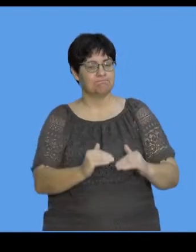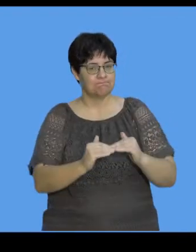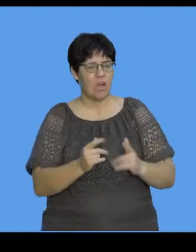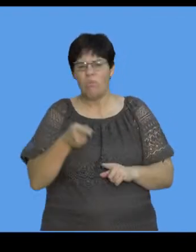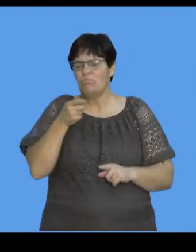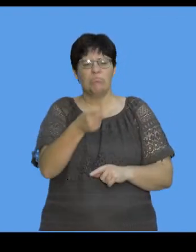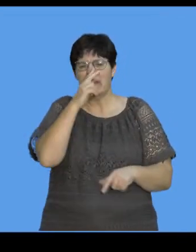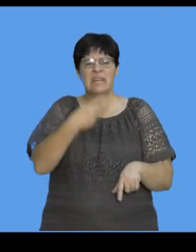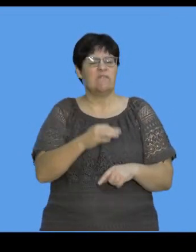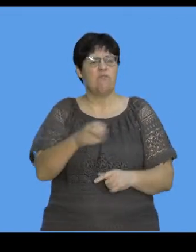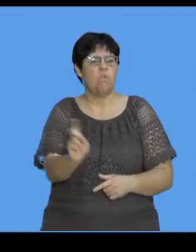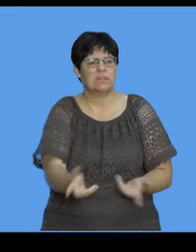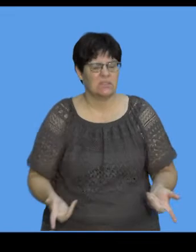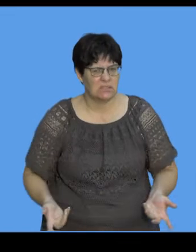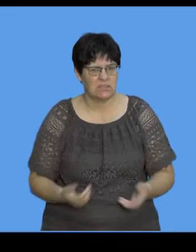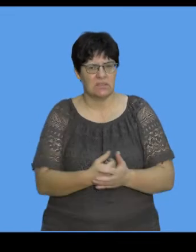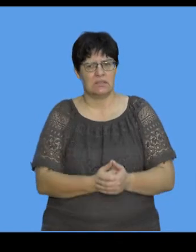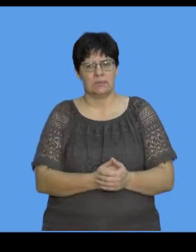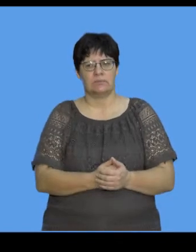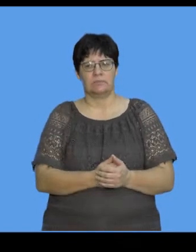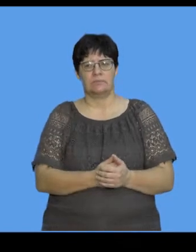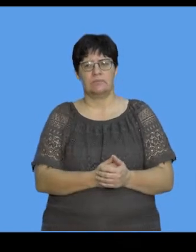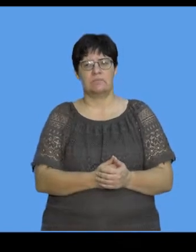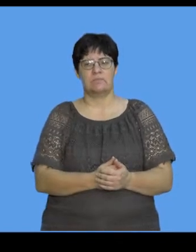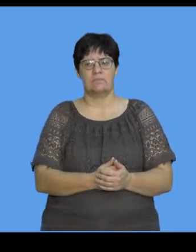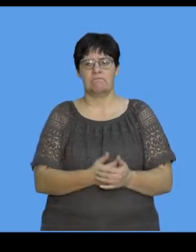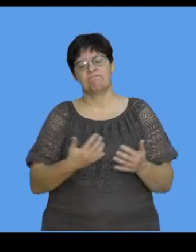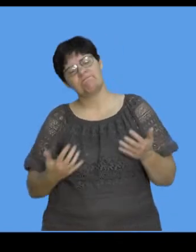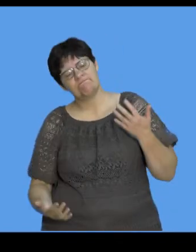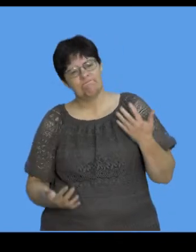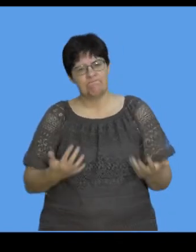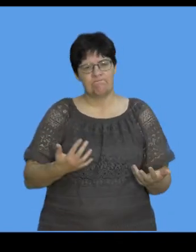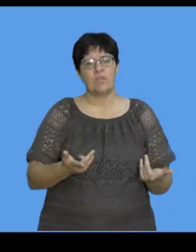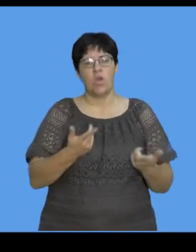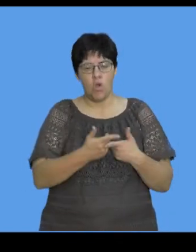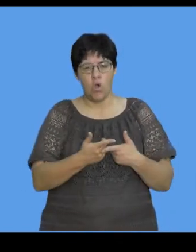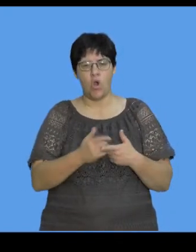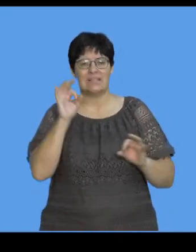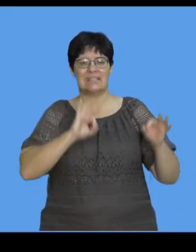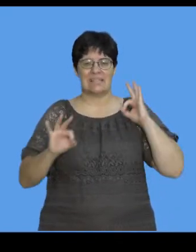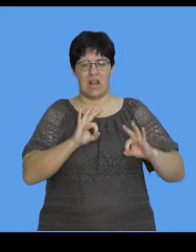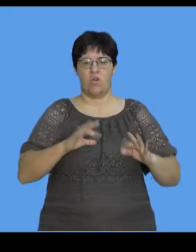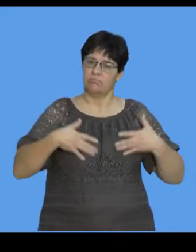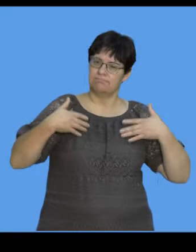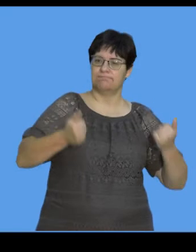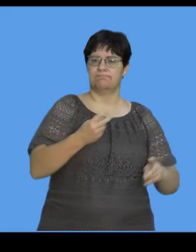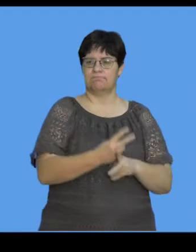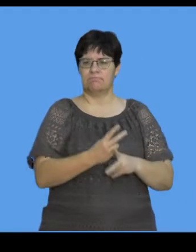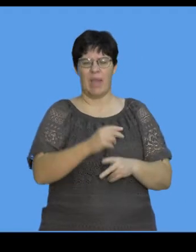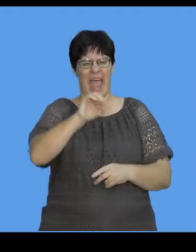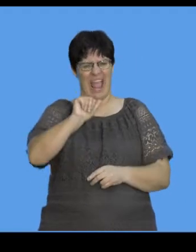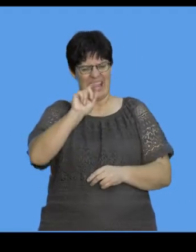do we need phosphate for? We might use this, all right, more next when you do cellular respiration. What